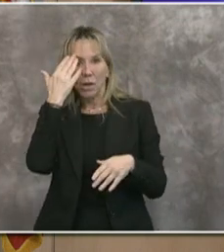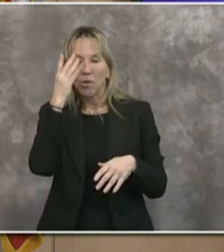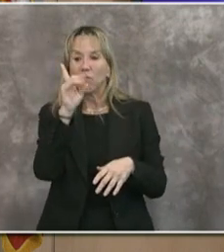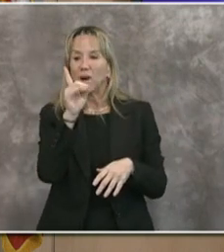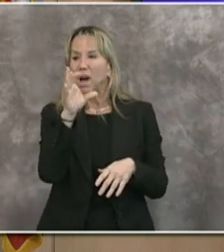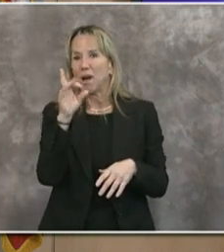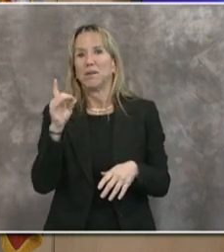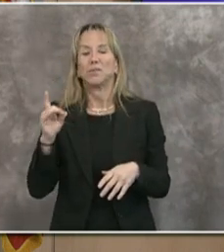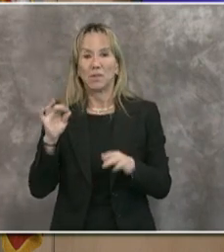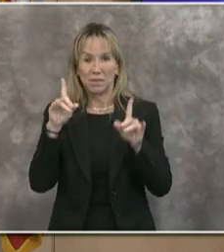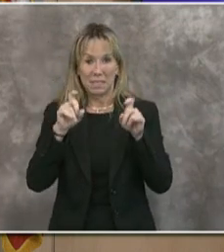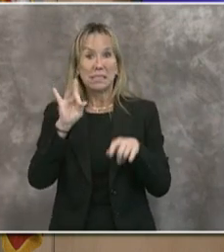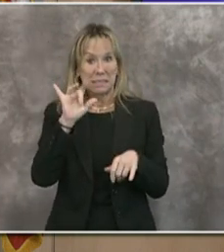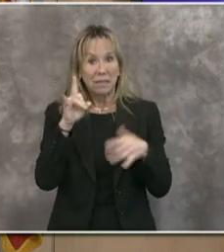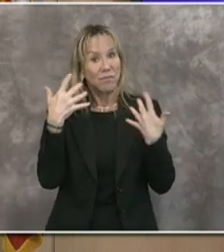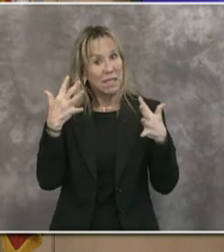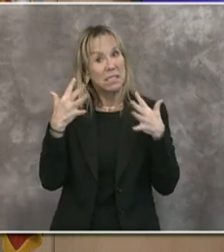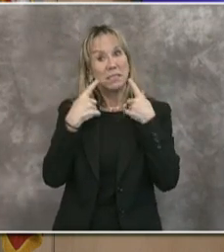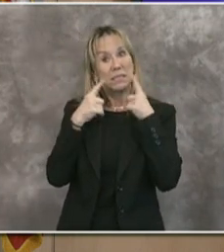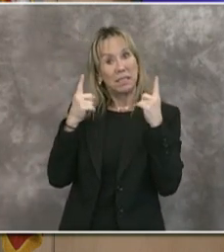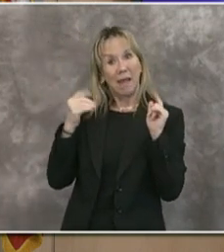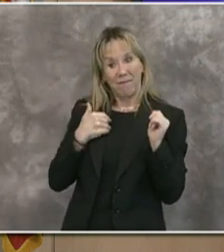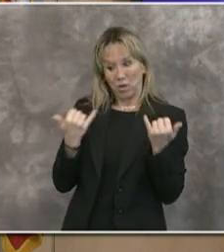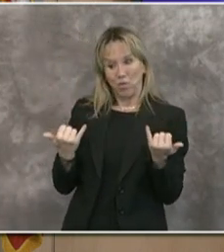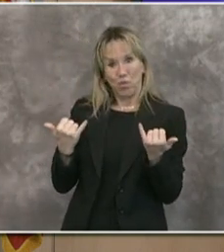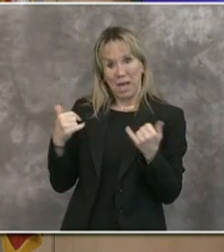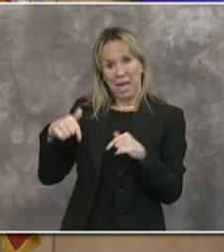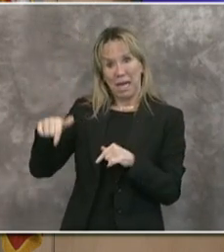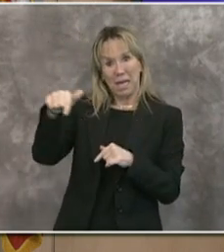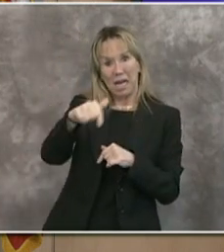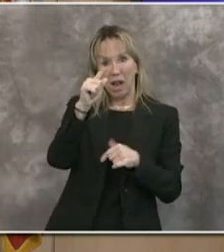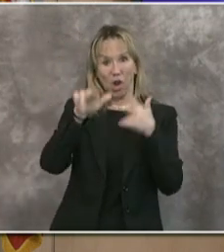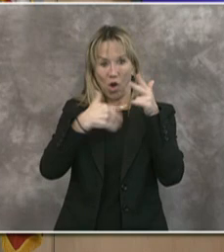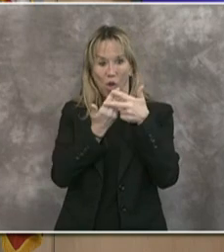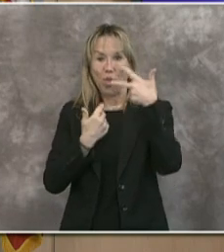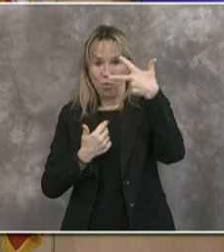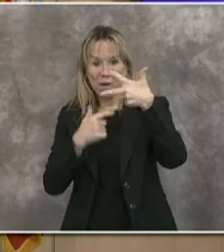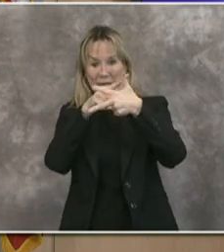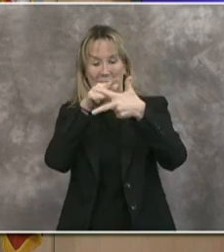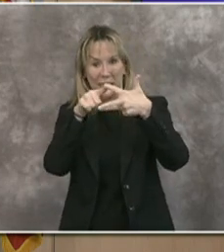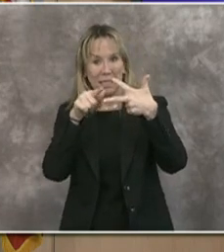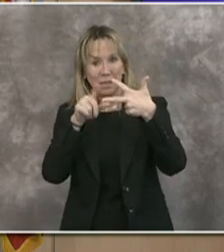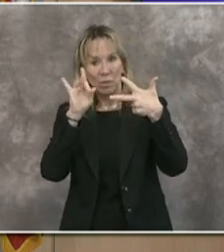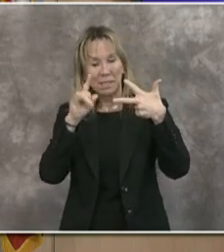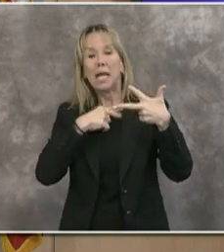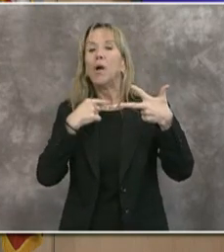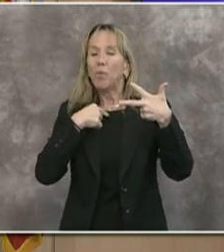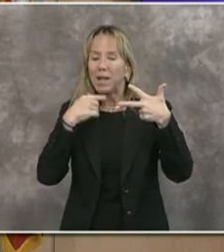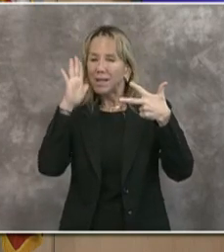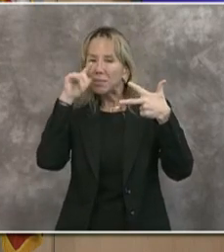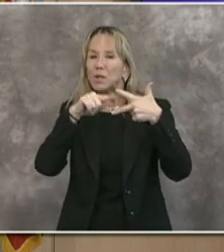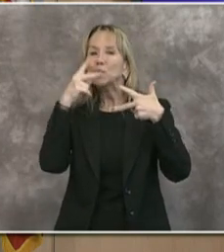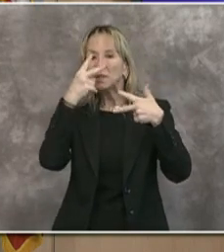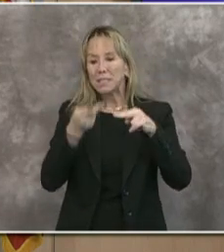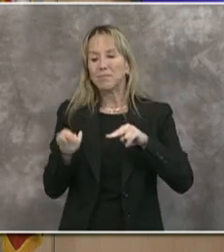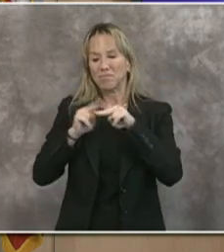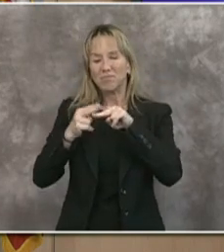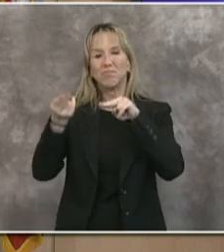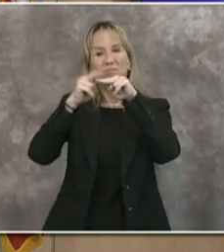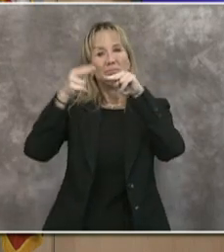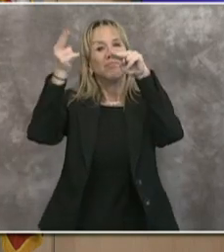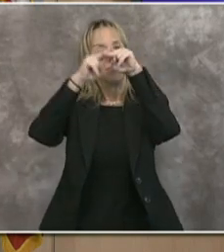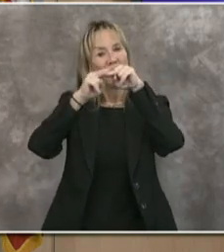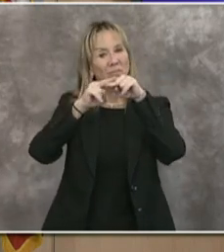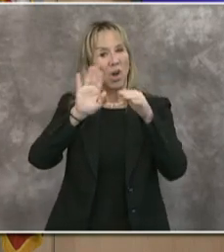tests successfully conducted at those 3 sites today, and we expect every single day to see continued progress